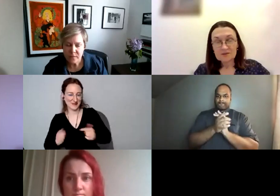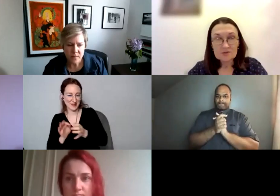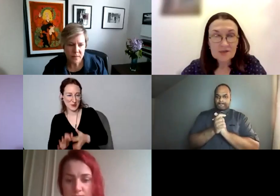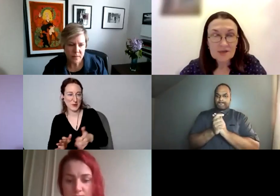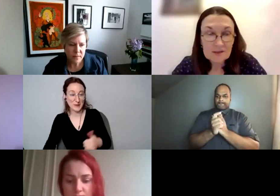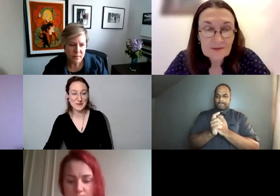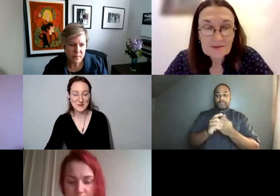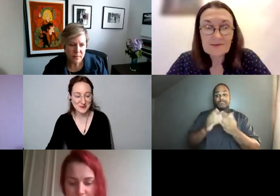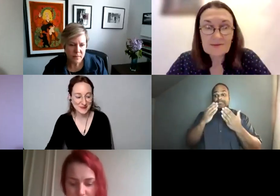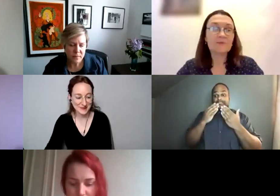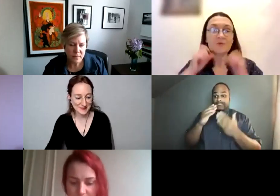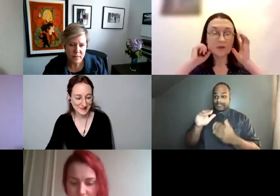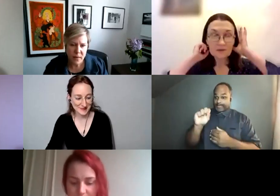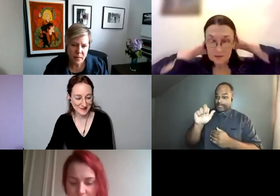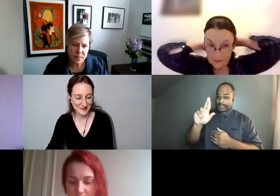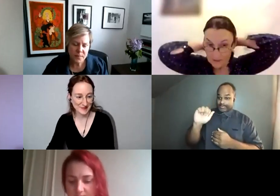Thank you, Sarah.